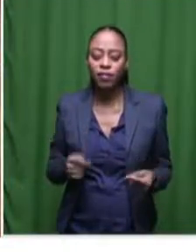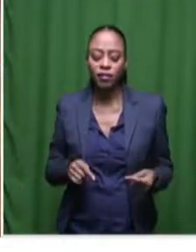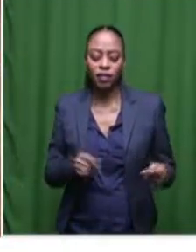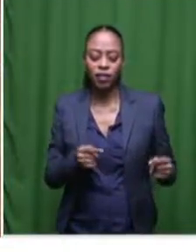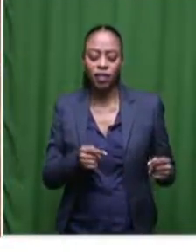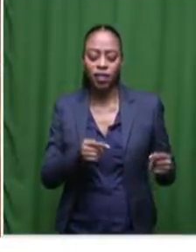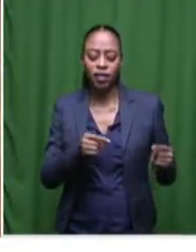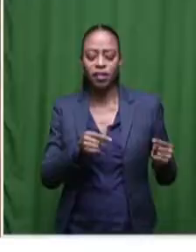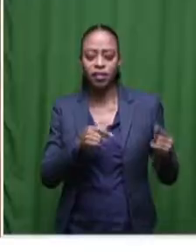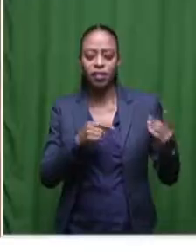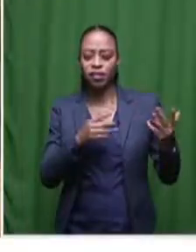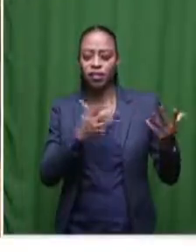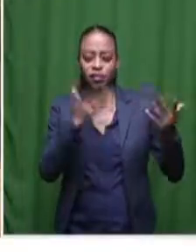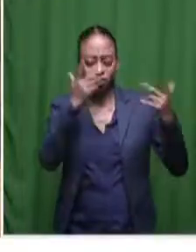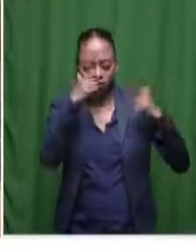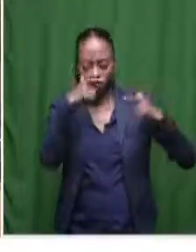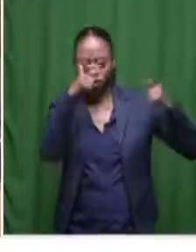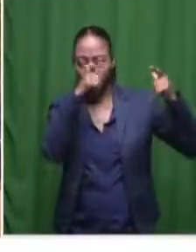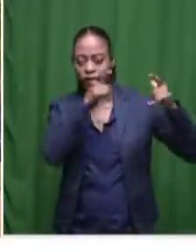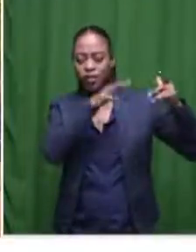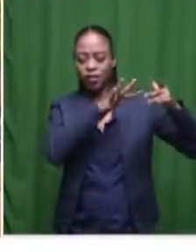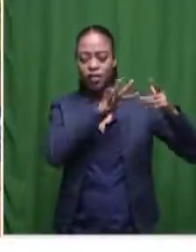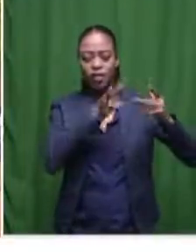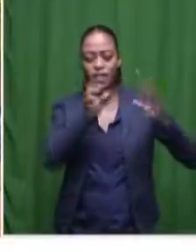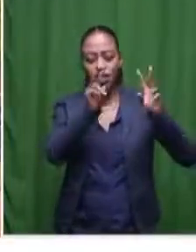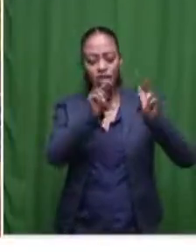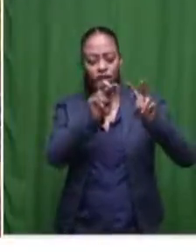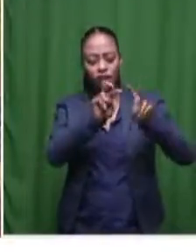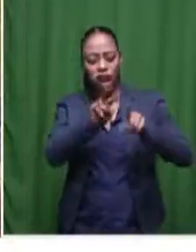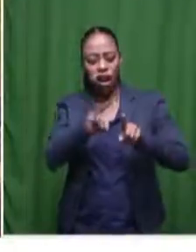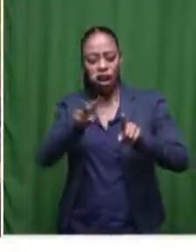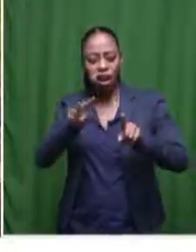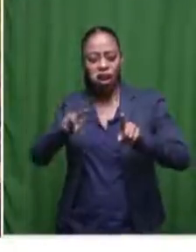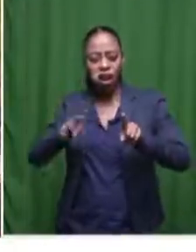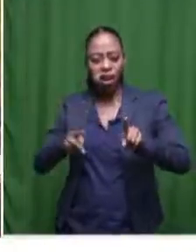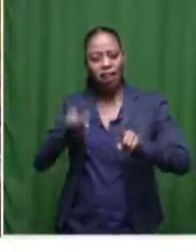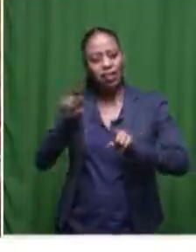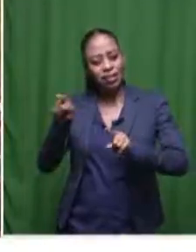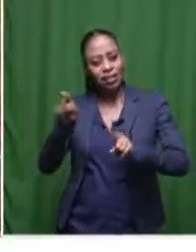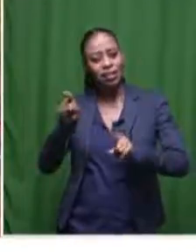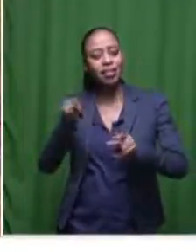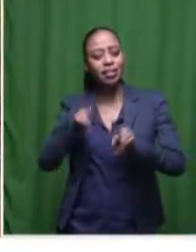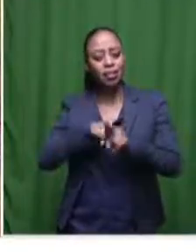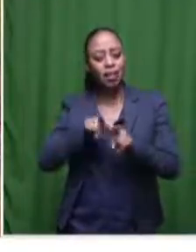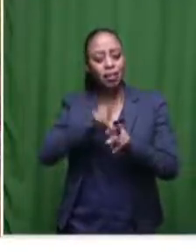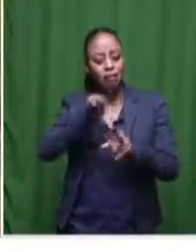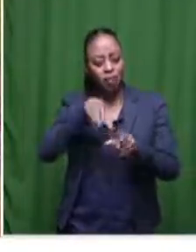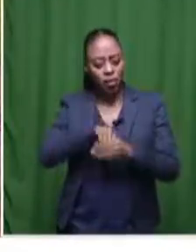anti-monarchy and raise these issues of diversity and inclusion.